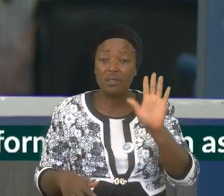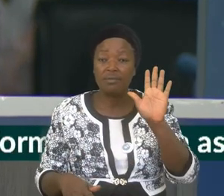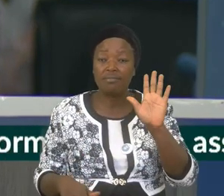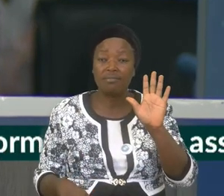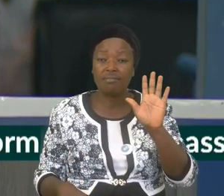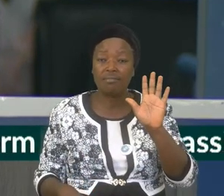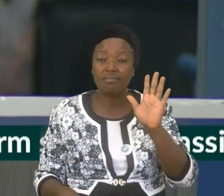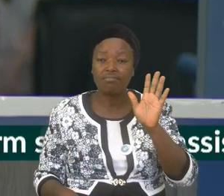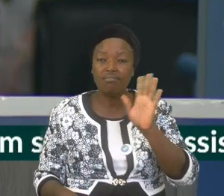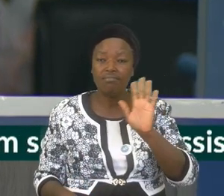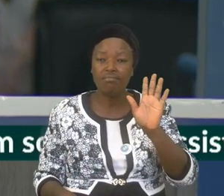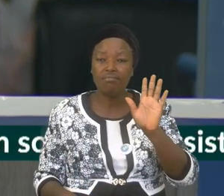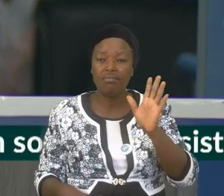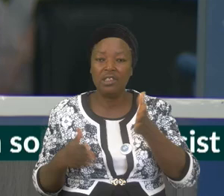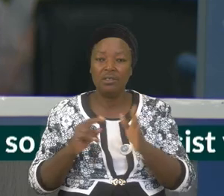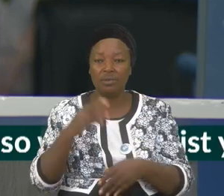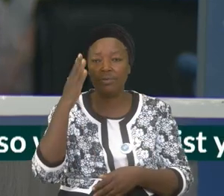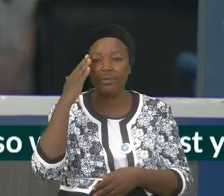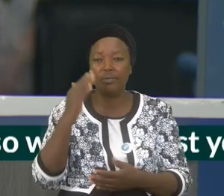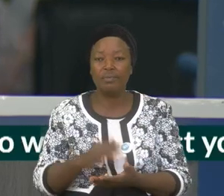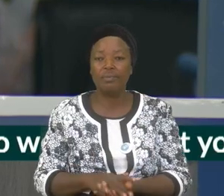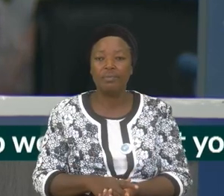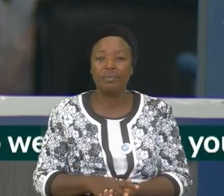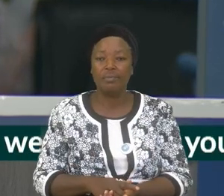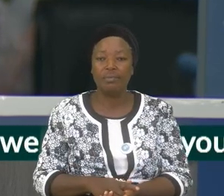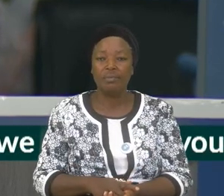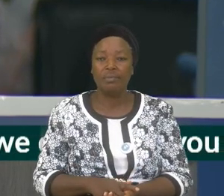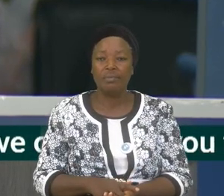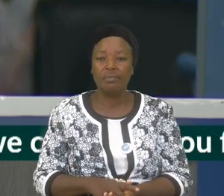are finished. And the same thing, those